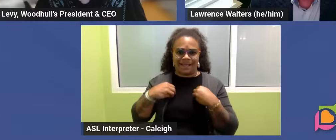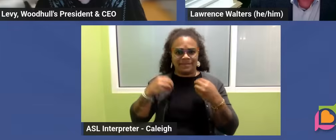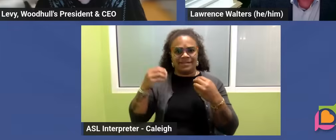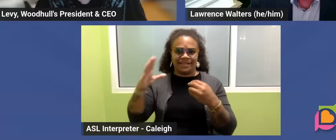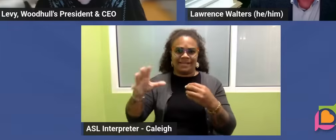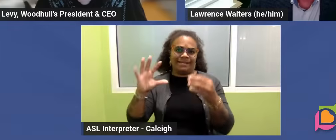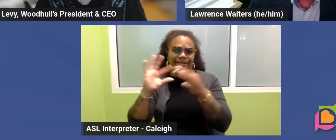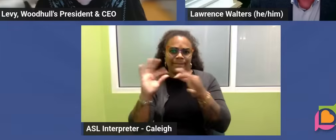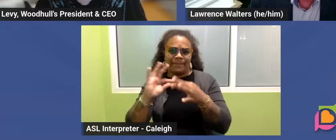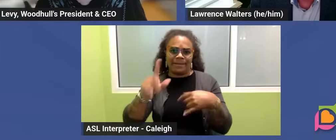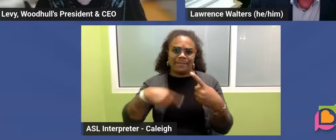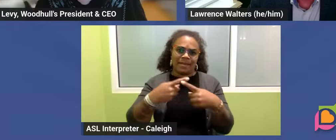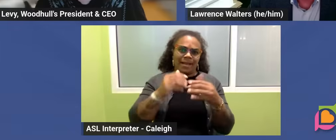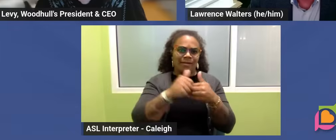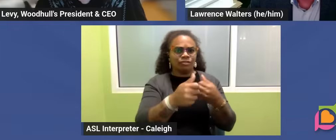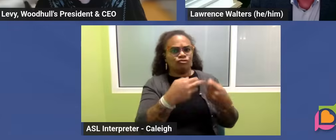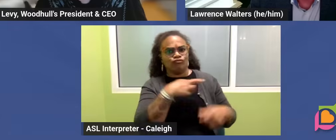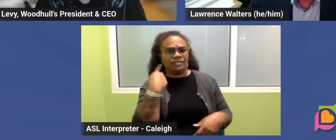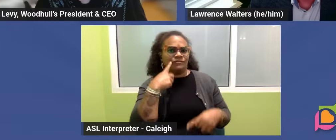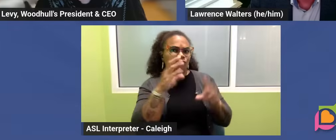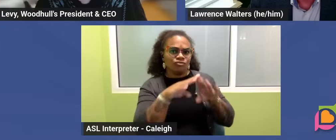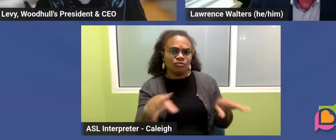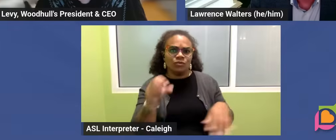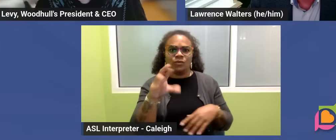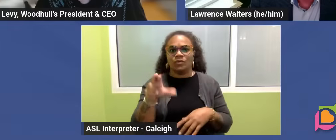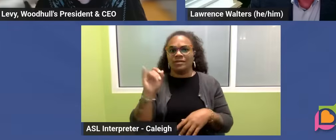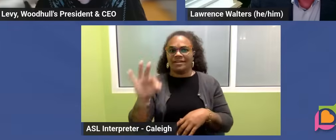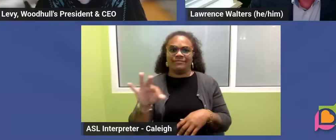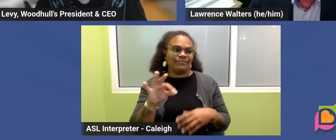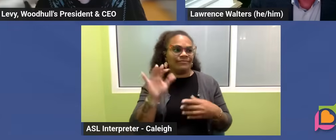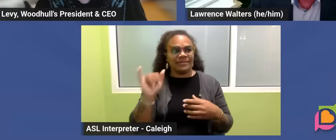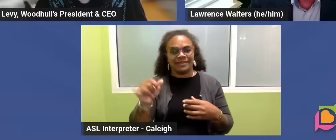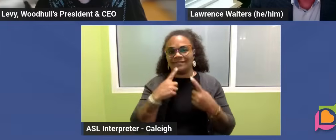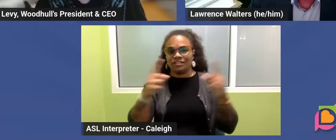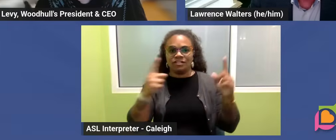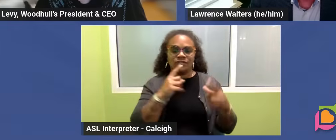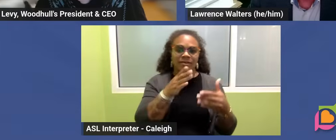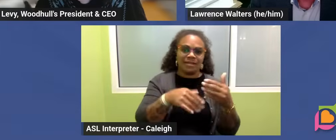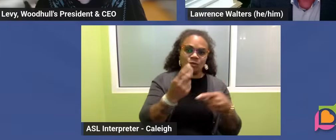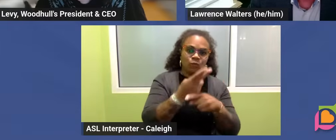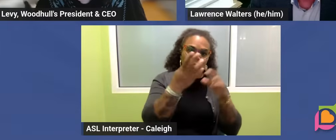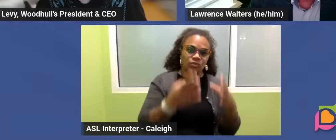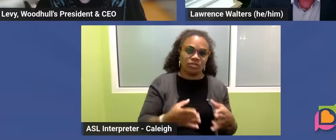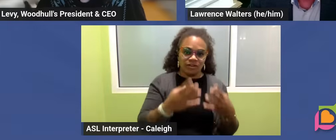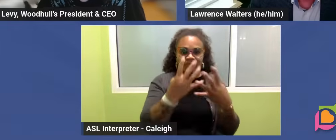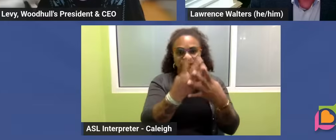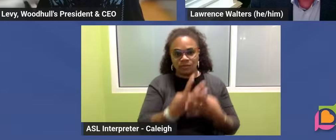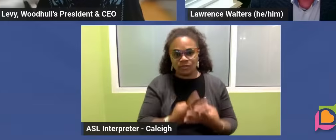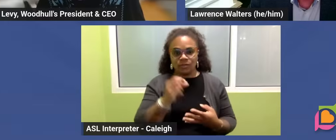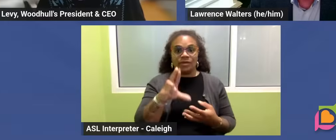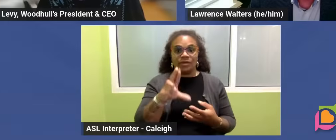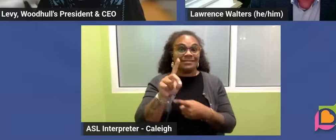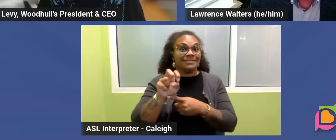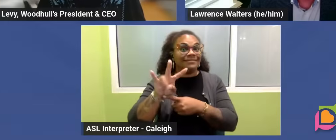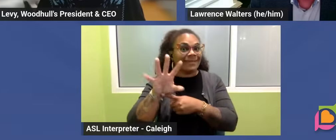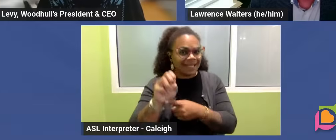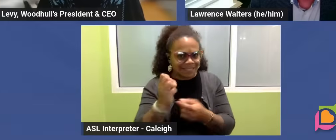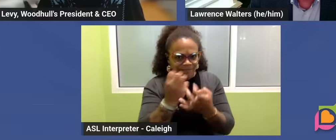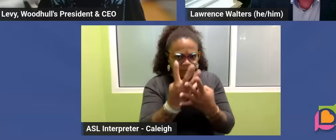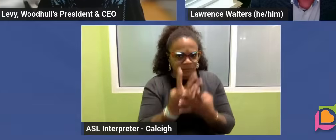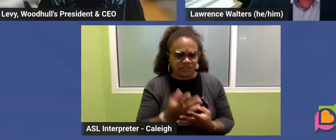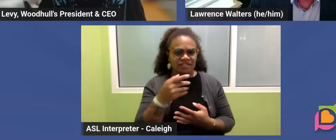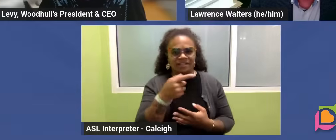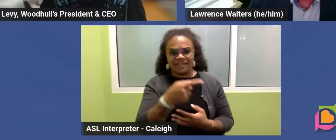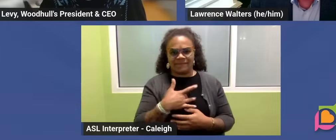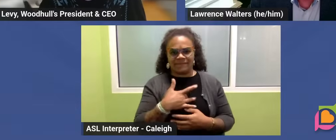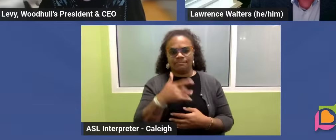the effectiveness of end user filters or even device filters, that doesn't get them where they need to be, because